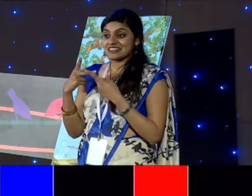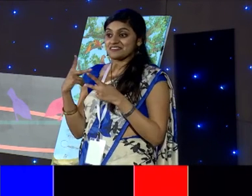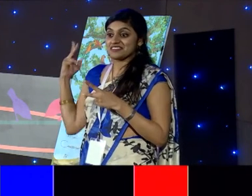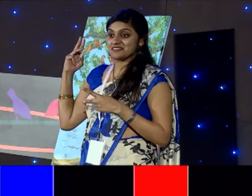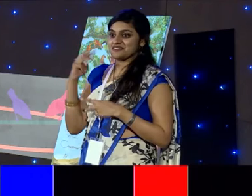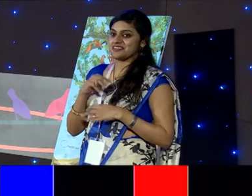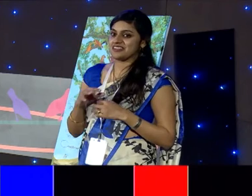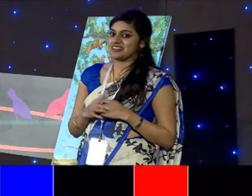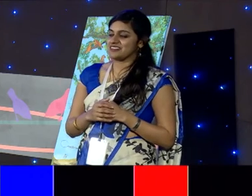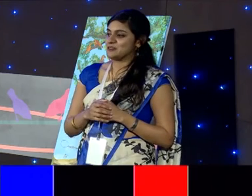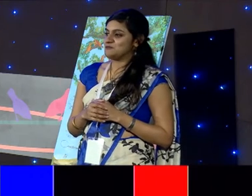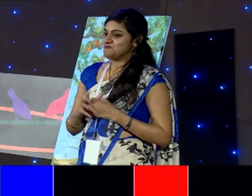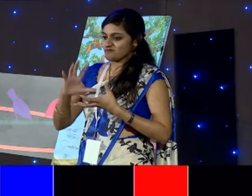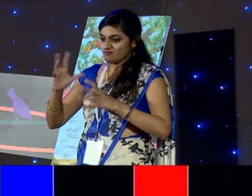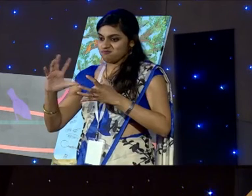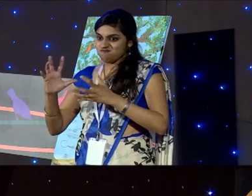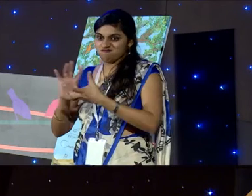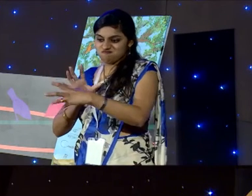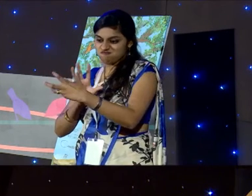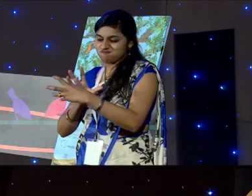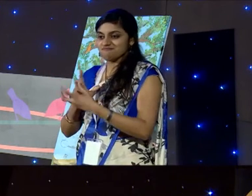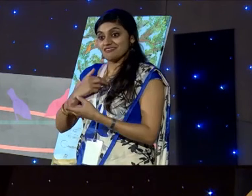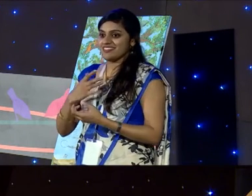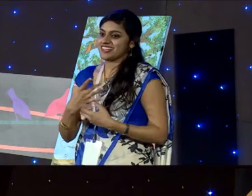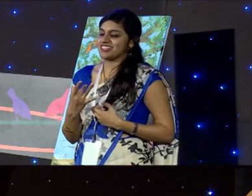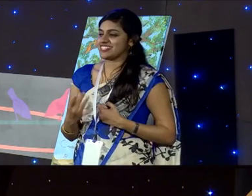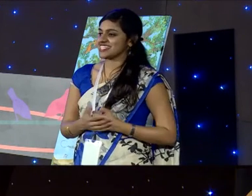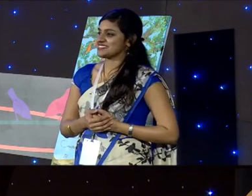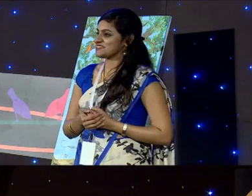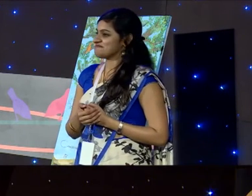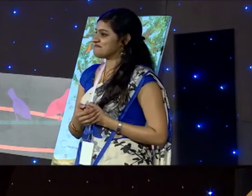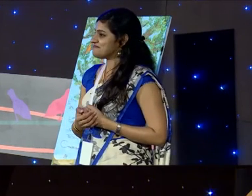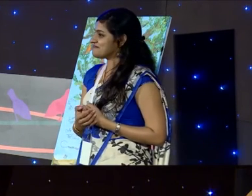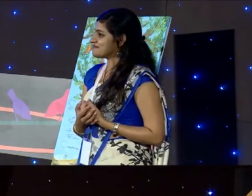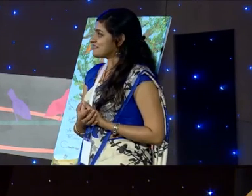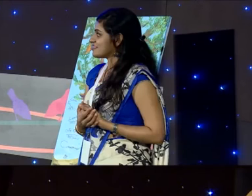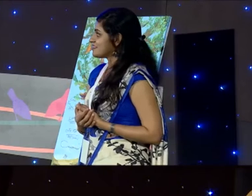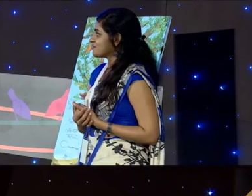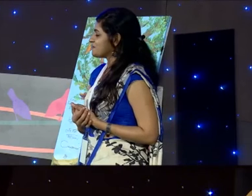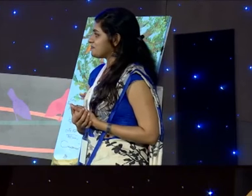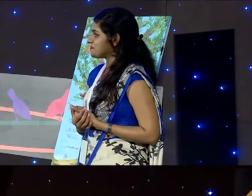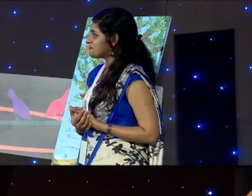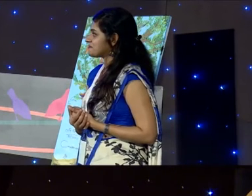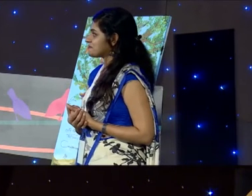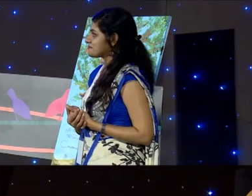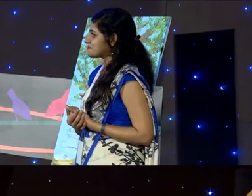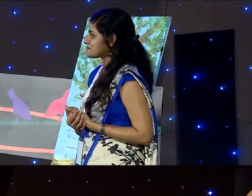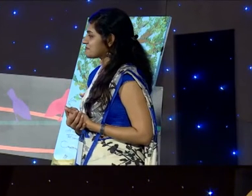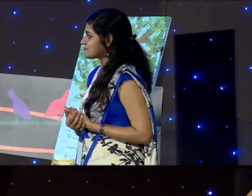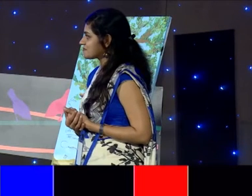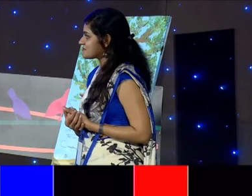systems that follow rules and that are predictable. And whilst people with autism may struggle